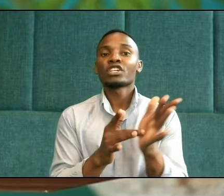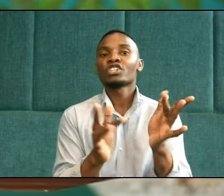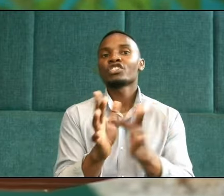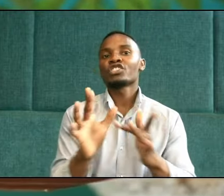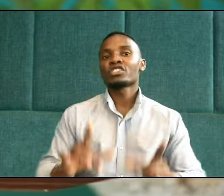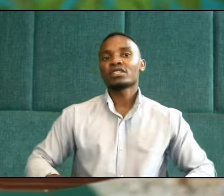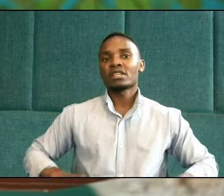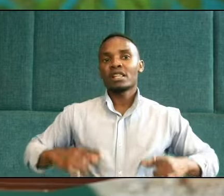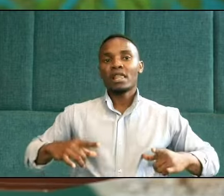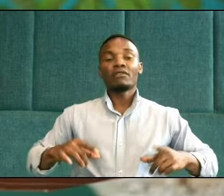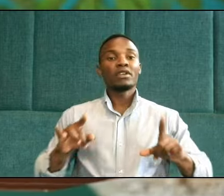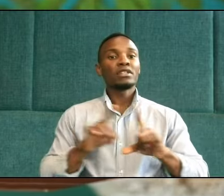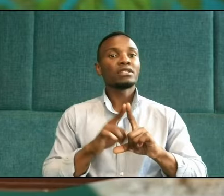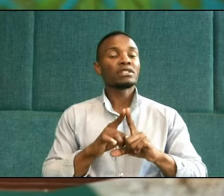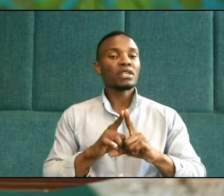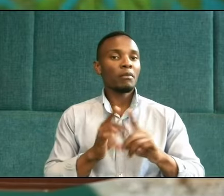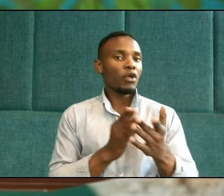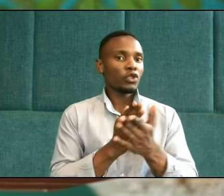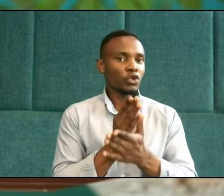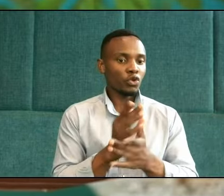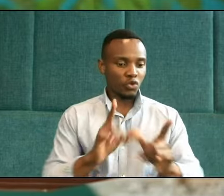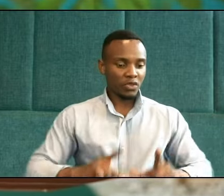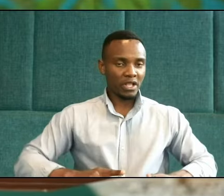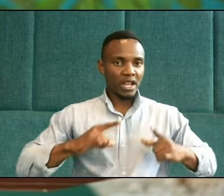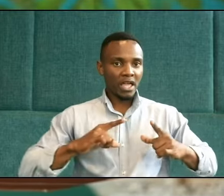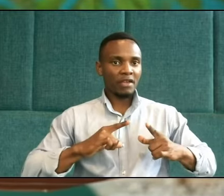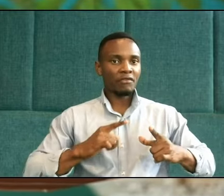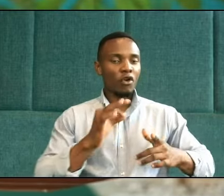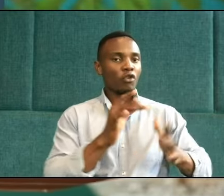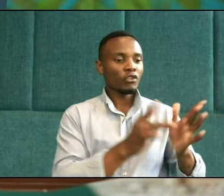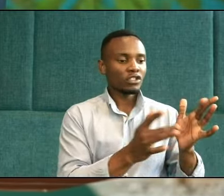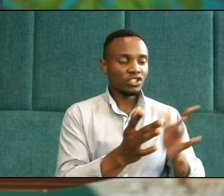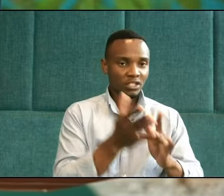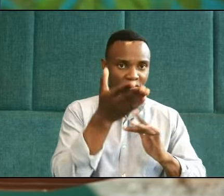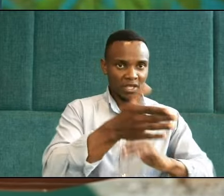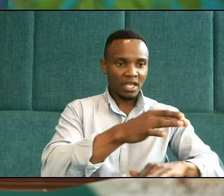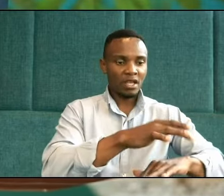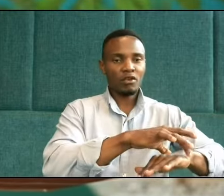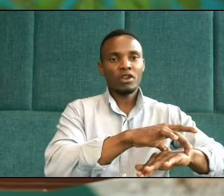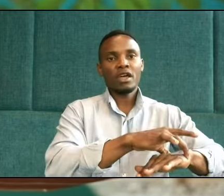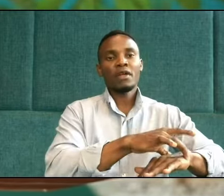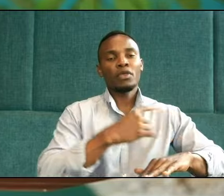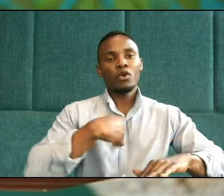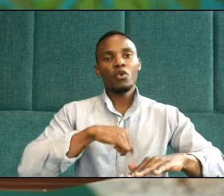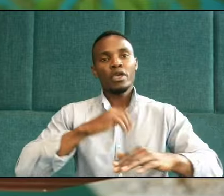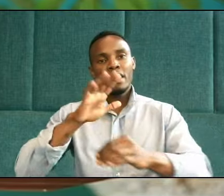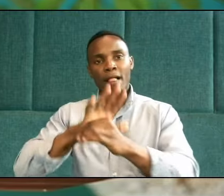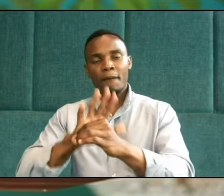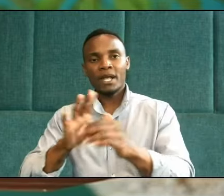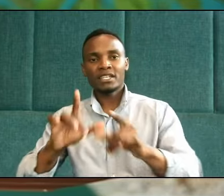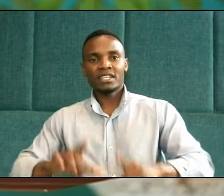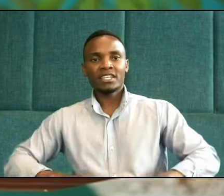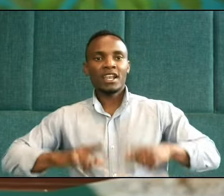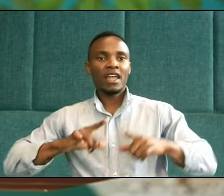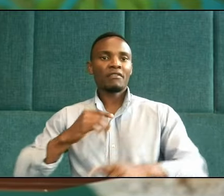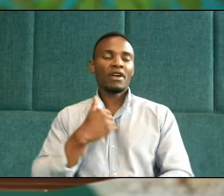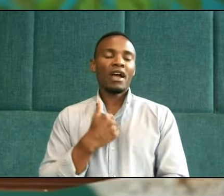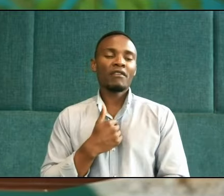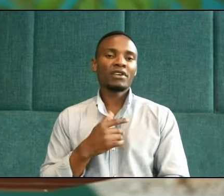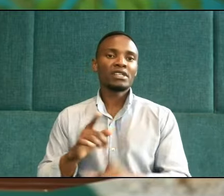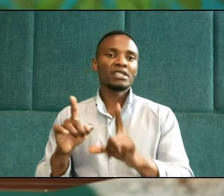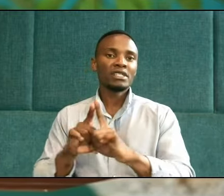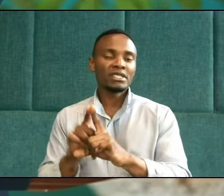And by the life he lived in this world, we have abundant life. And by the life of his